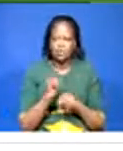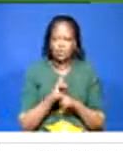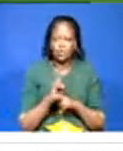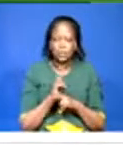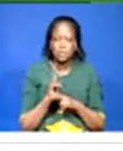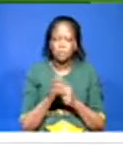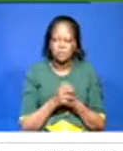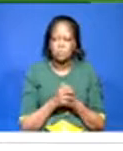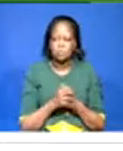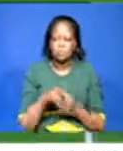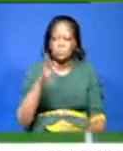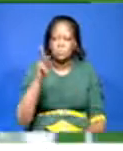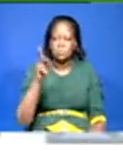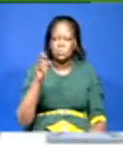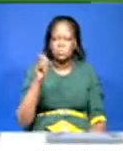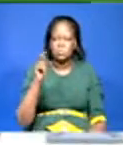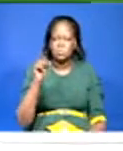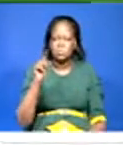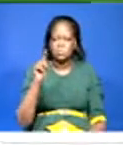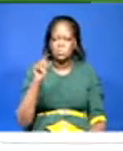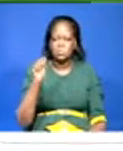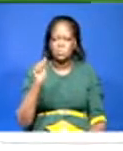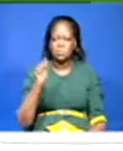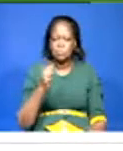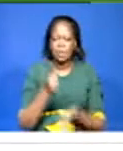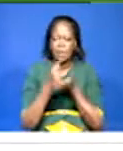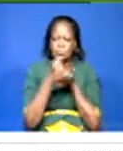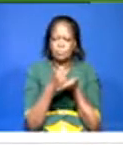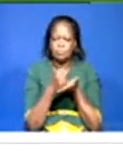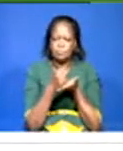Konza to, one, facilitate